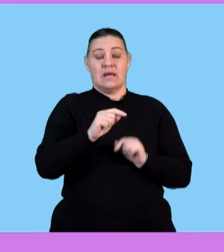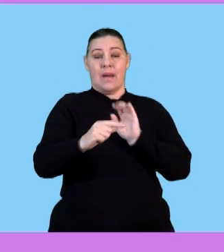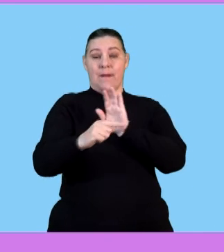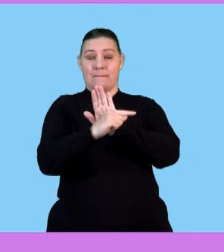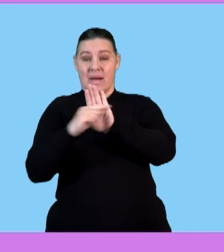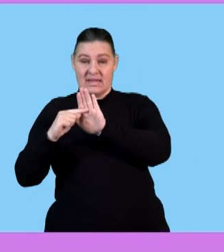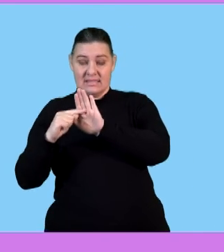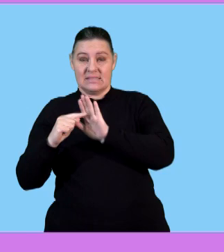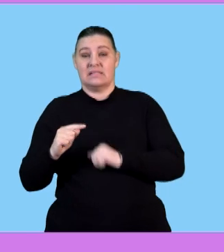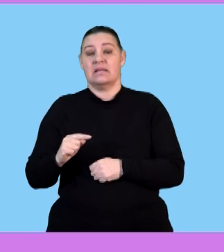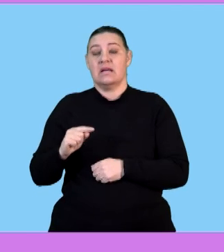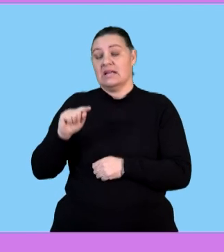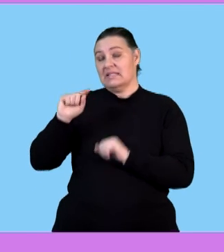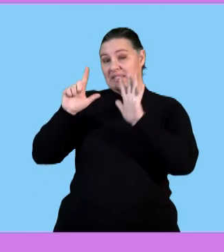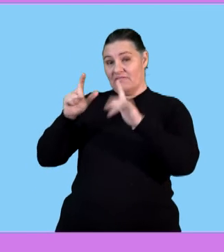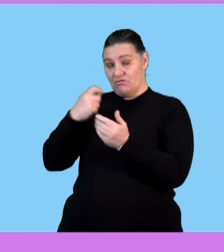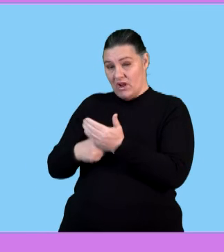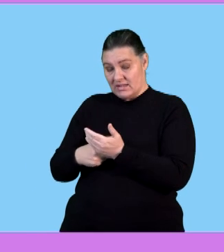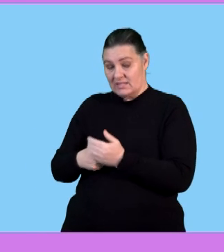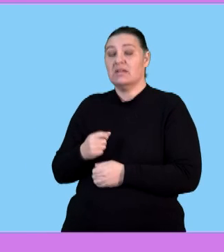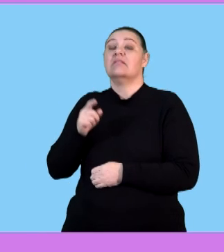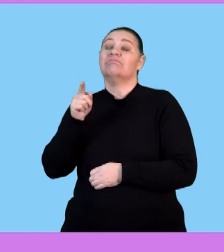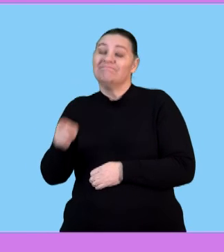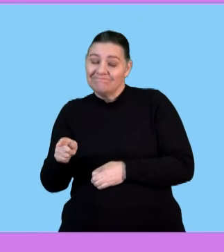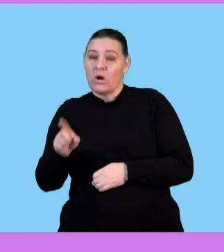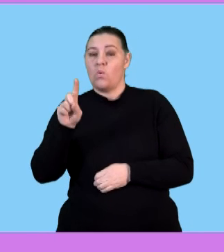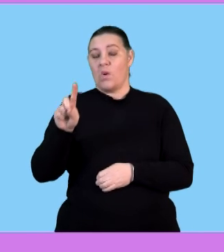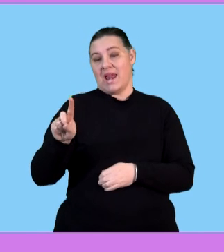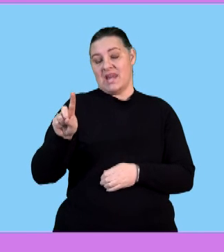minus the 7 Rand discount. That should give us